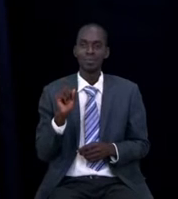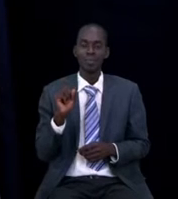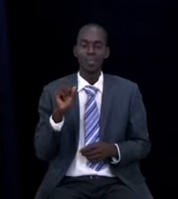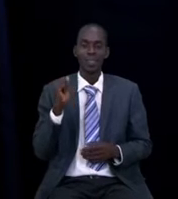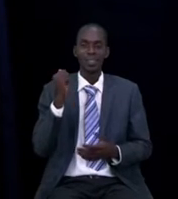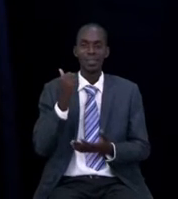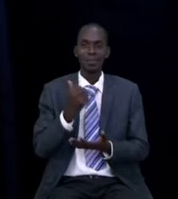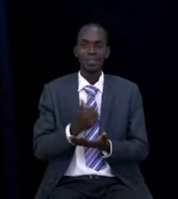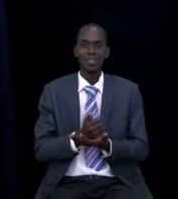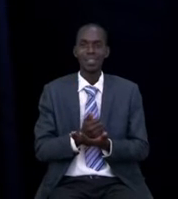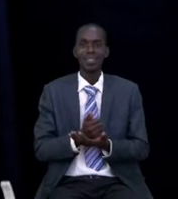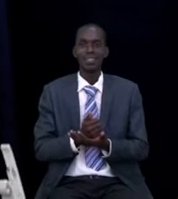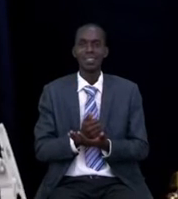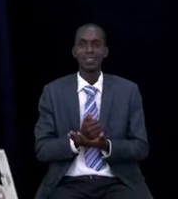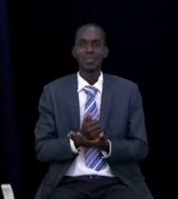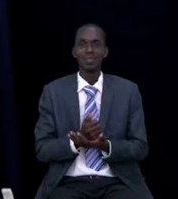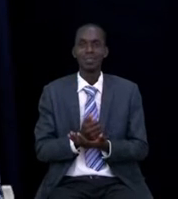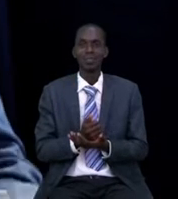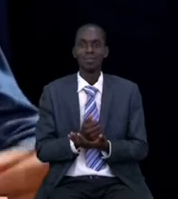Amen.